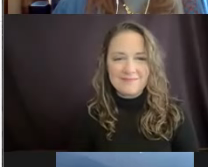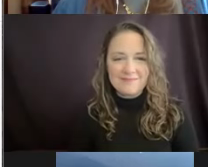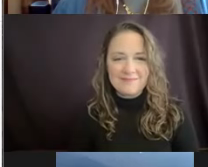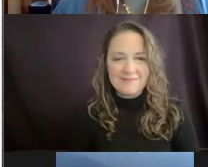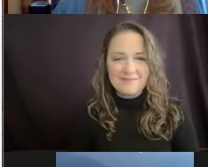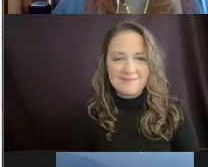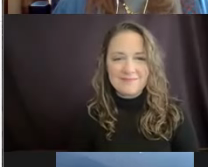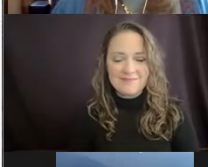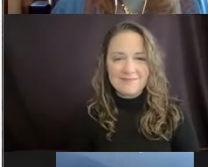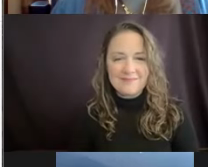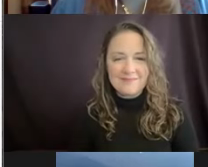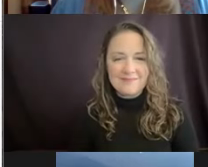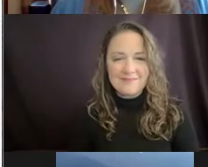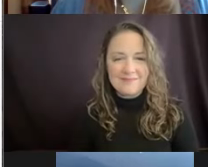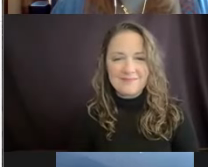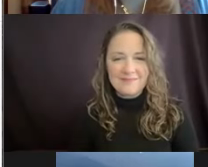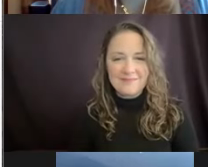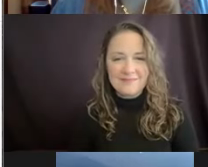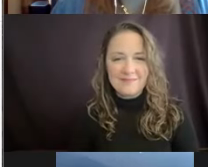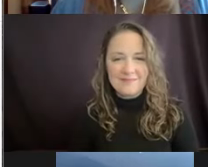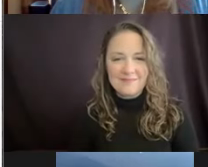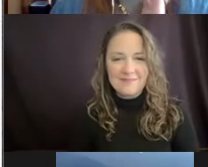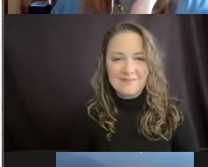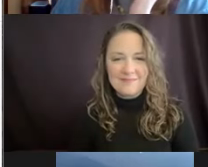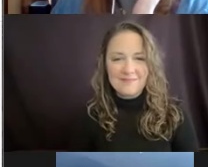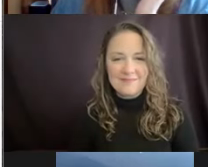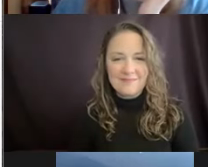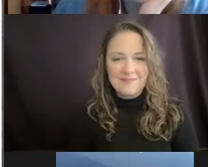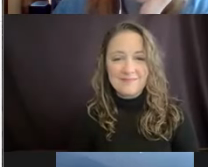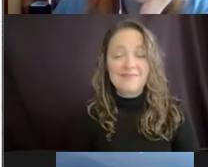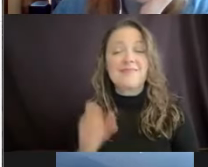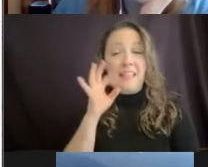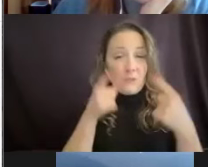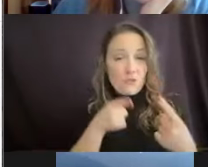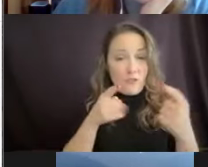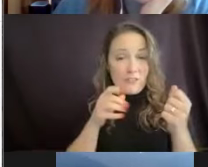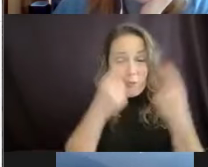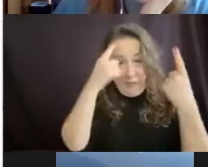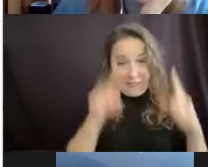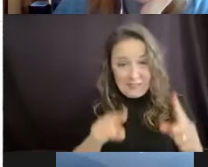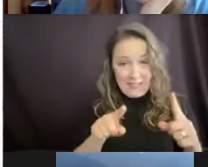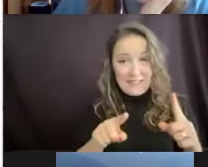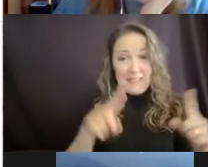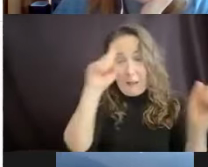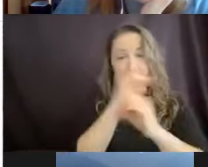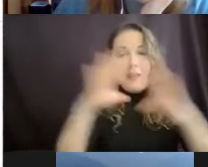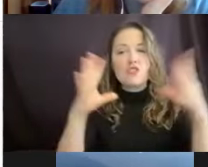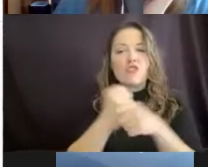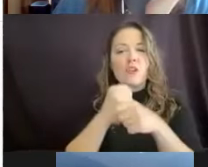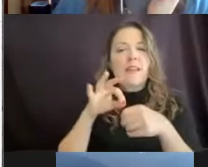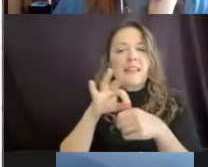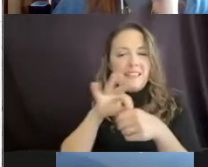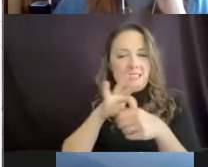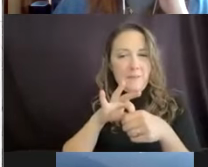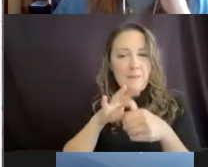If Okay. you're still struggling with consent, just imagine instead of initiating sex, you're making them a cup of tea. You say, "Hey, would you like a